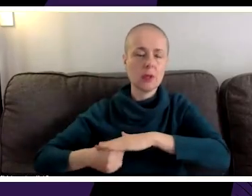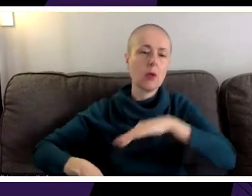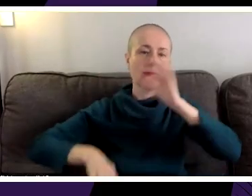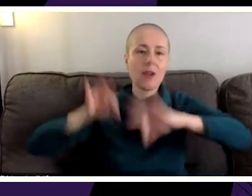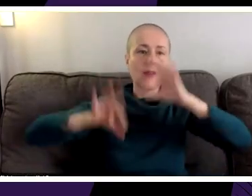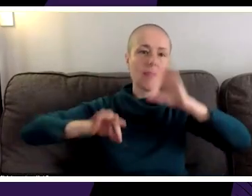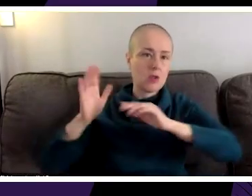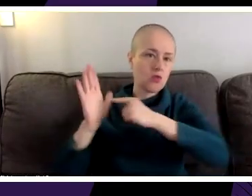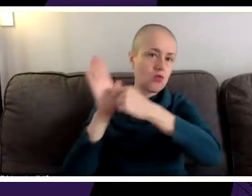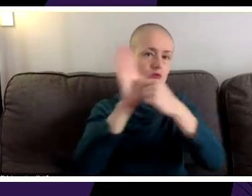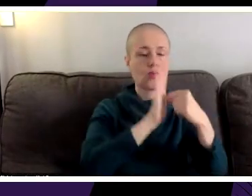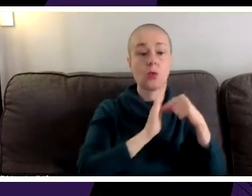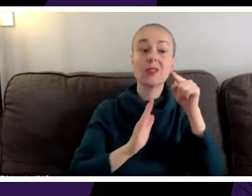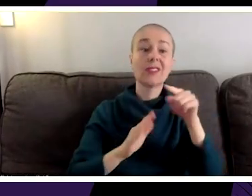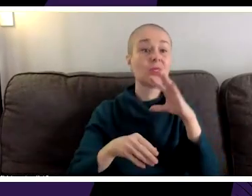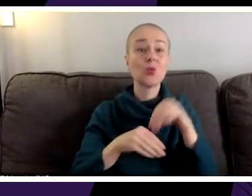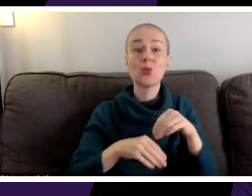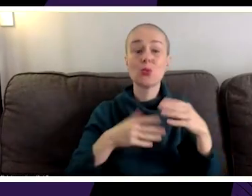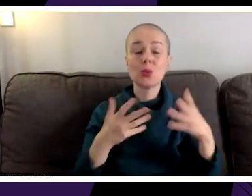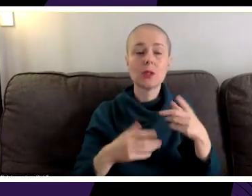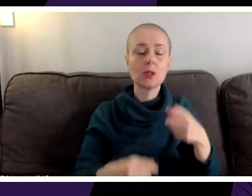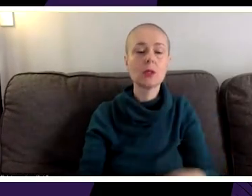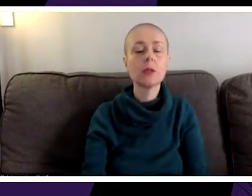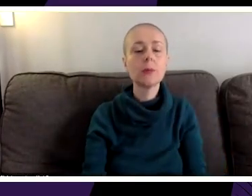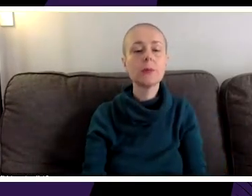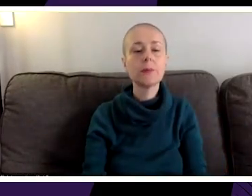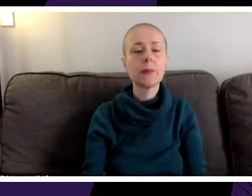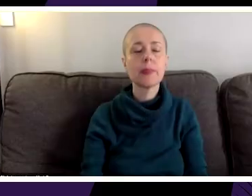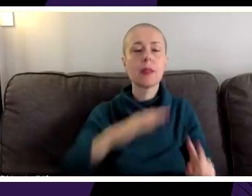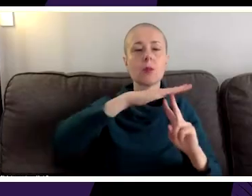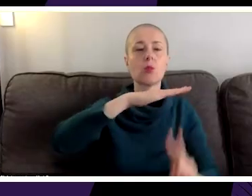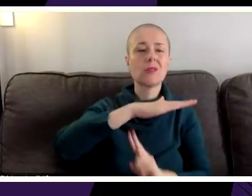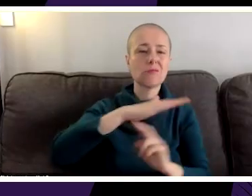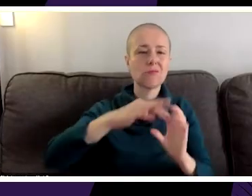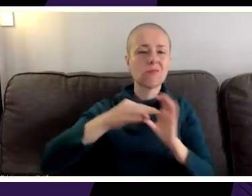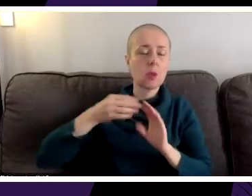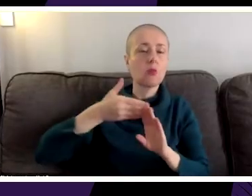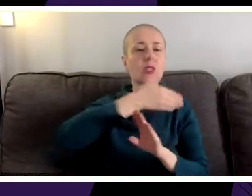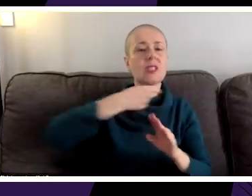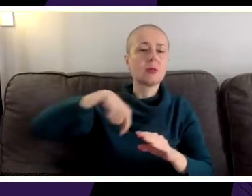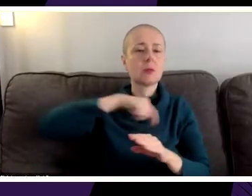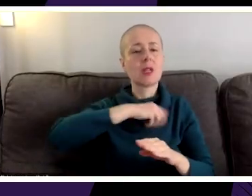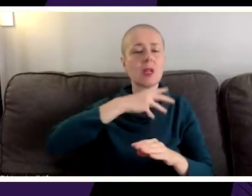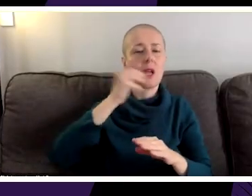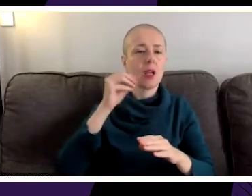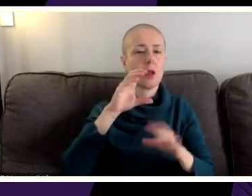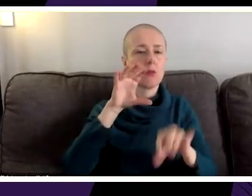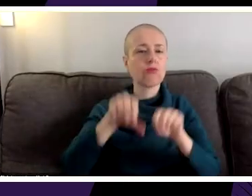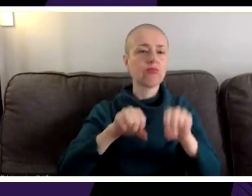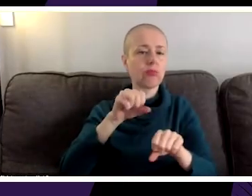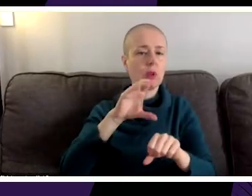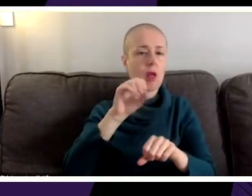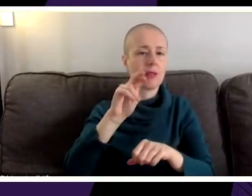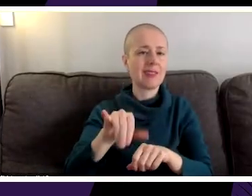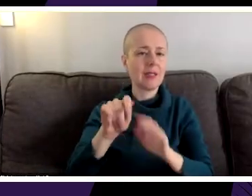This infrastructure consists of villages dating back to the pre-Hispanic and colonial eras, in plain sight in the